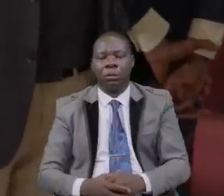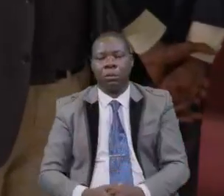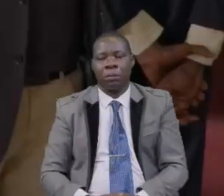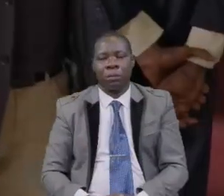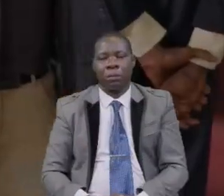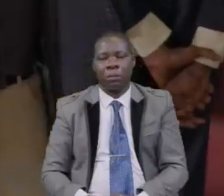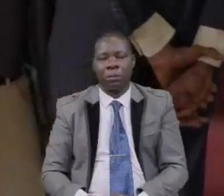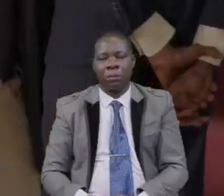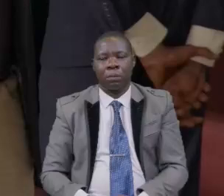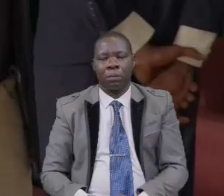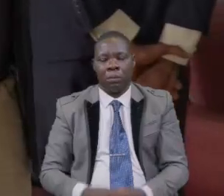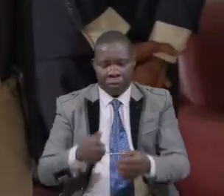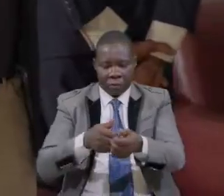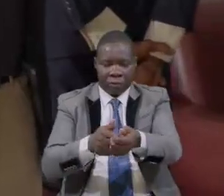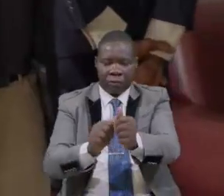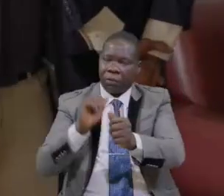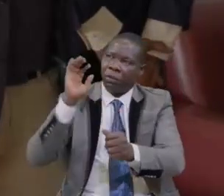Follow him.